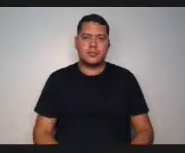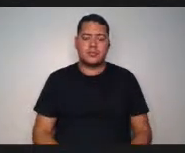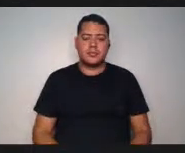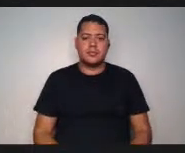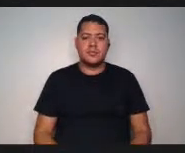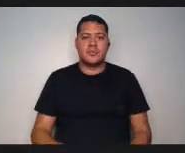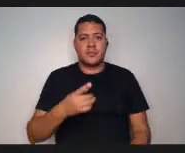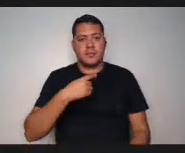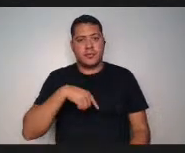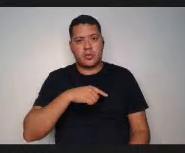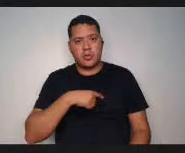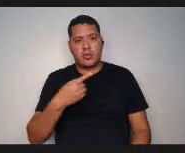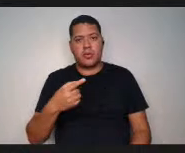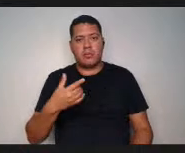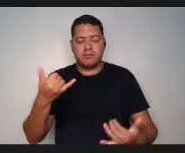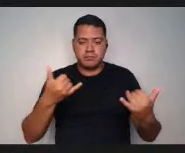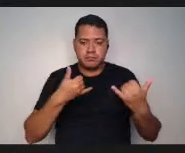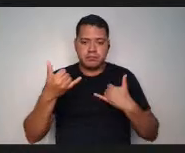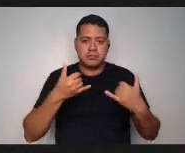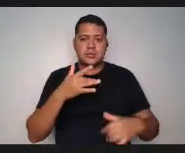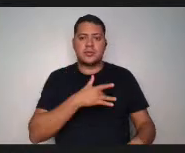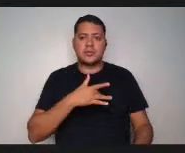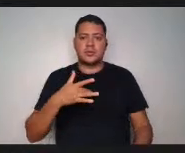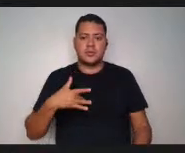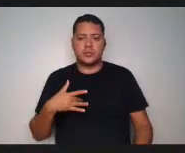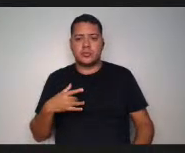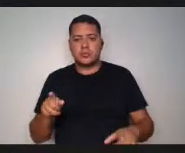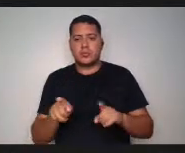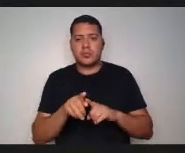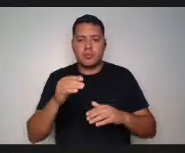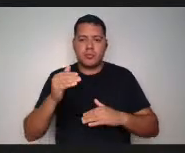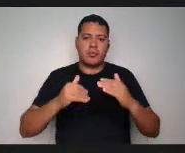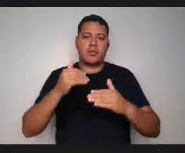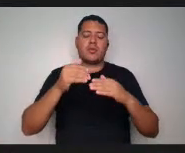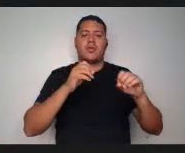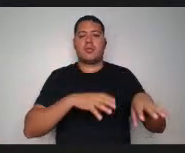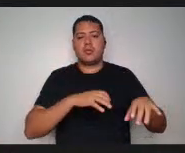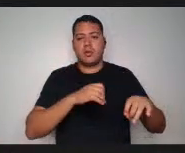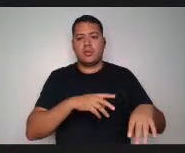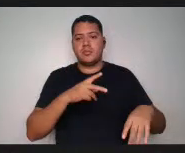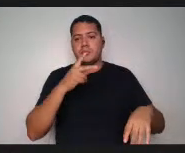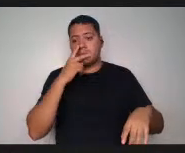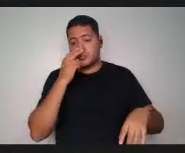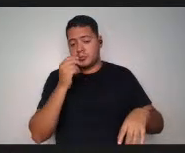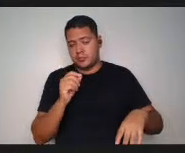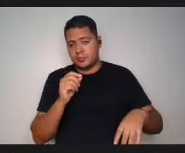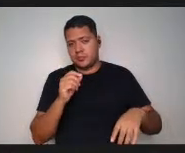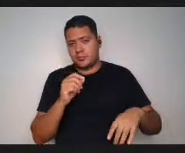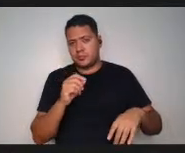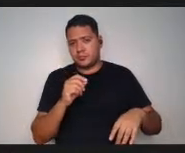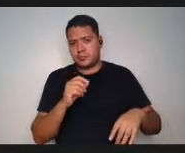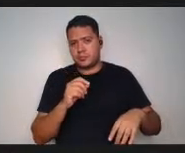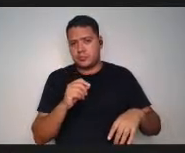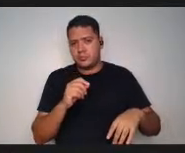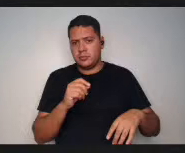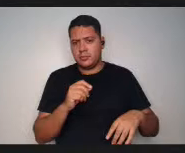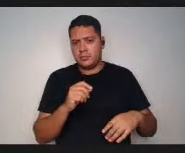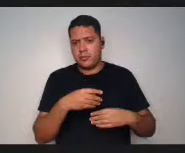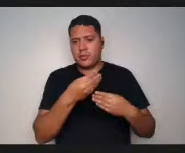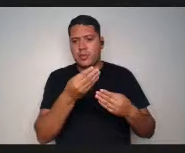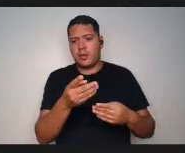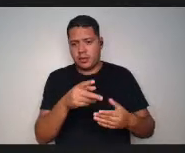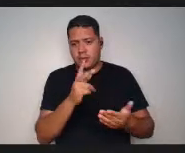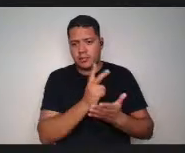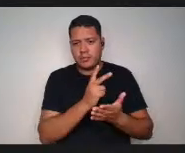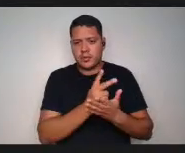educational processes, is to provide these tools to begin assessing stress. If you can't see it, then you can't address it.